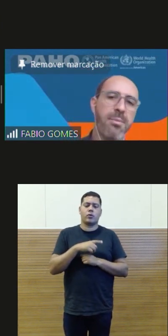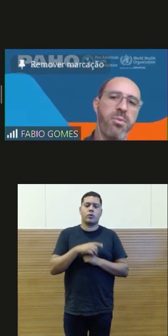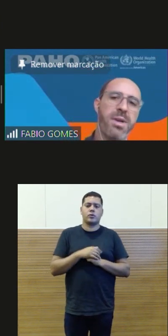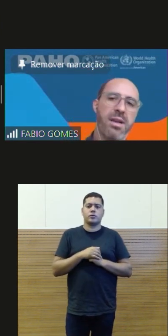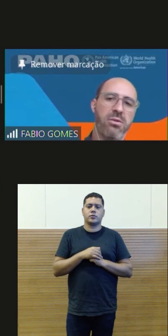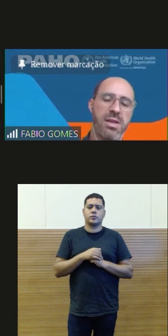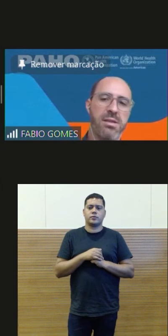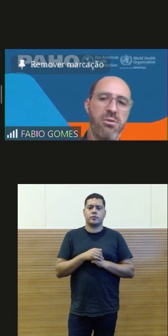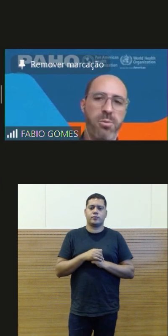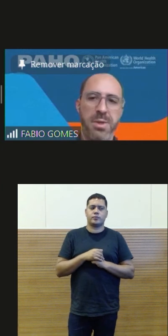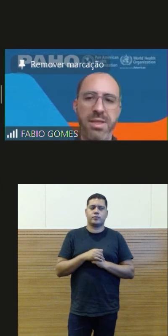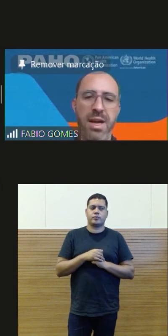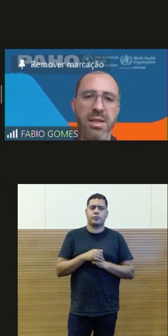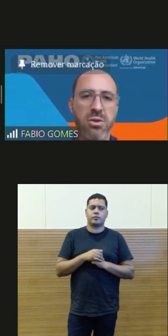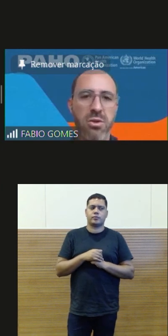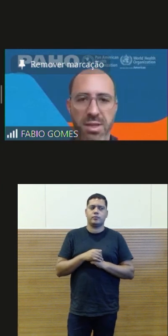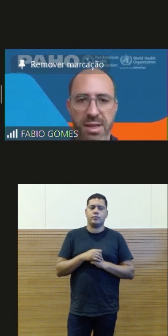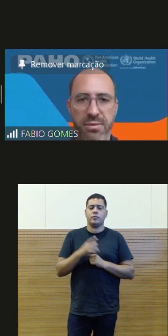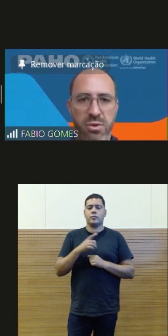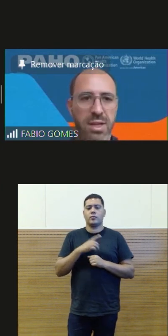that advertise